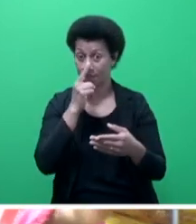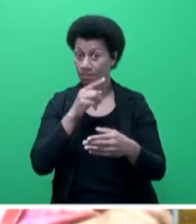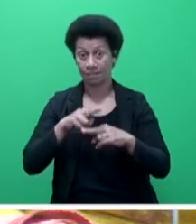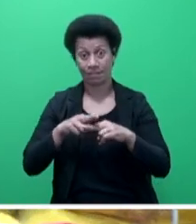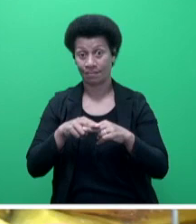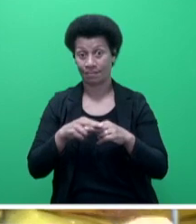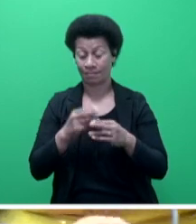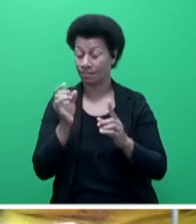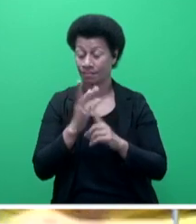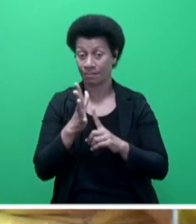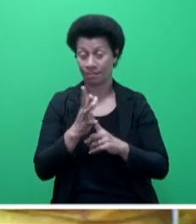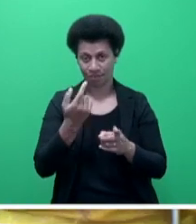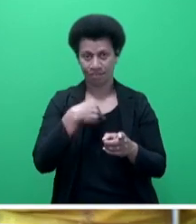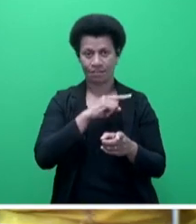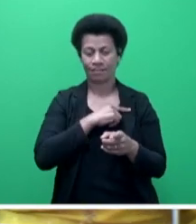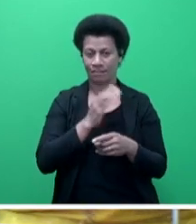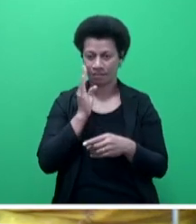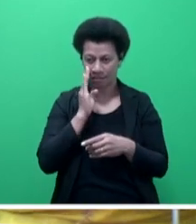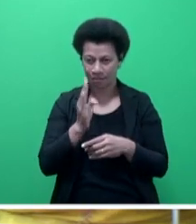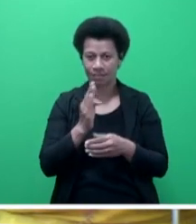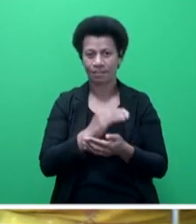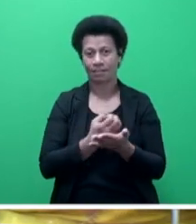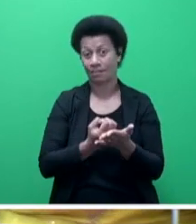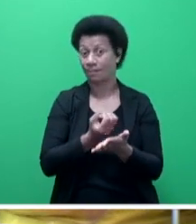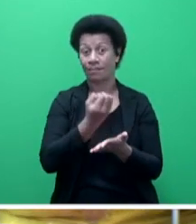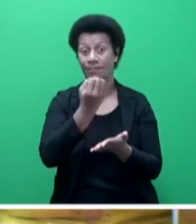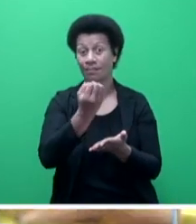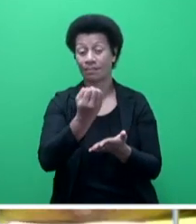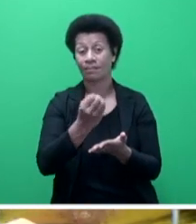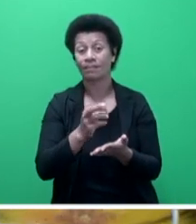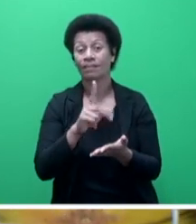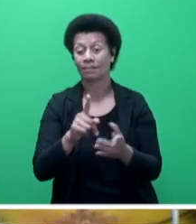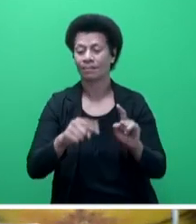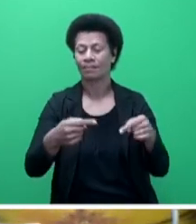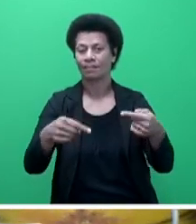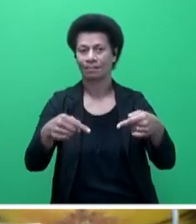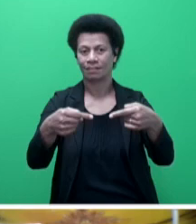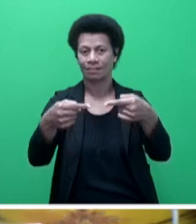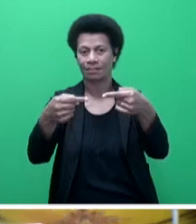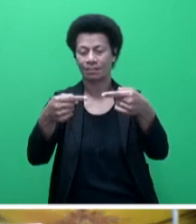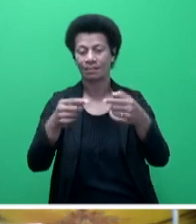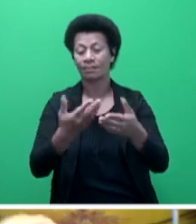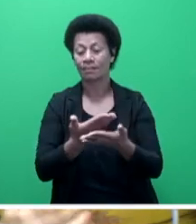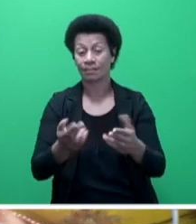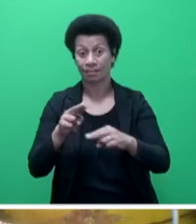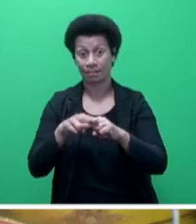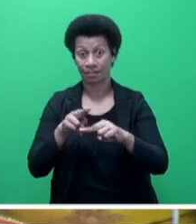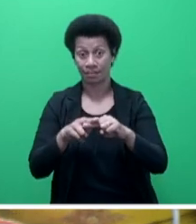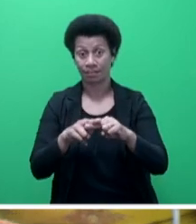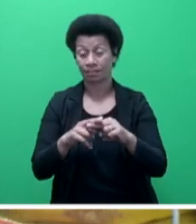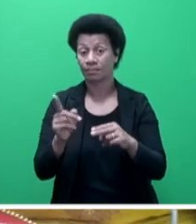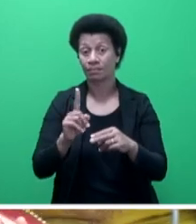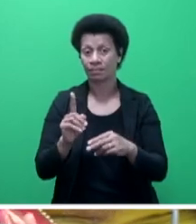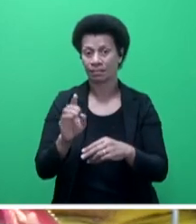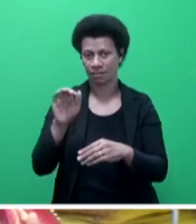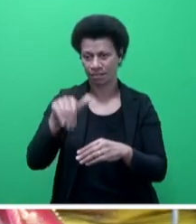for us. We also saw the economic advantage in terms of the competition and how Fiji, of course, is going to be the home base for